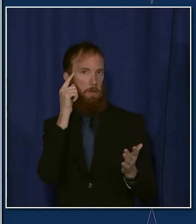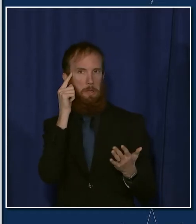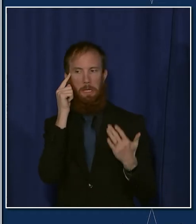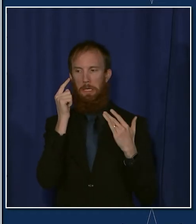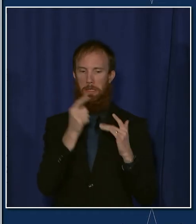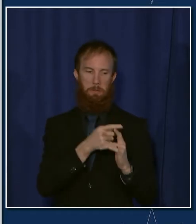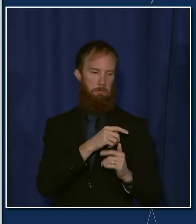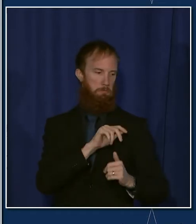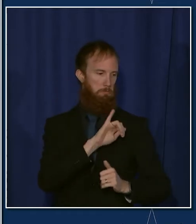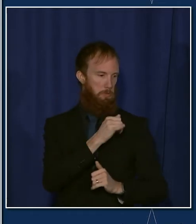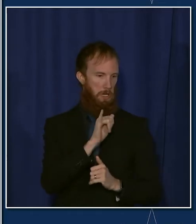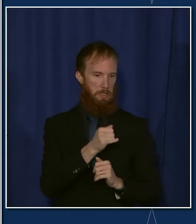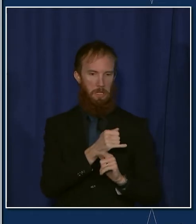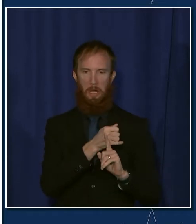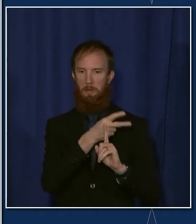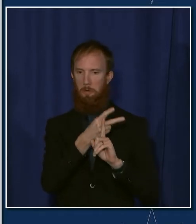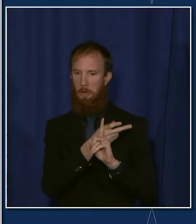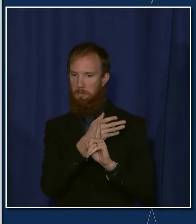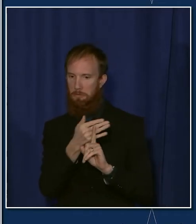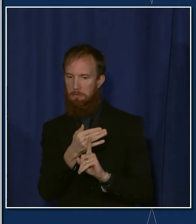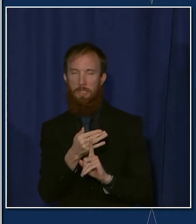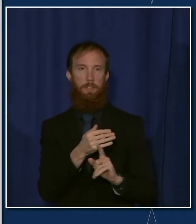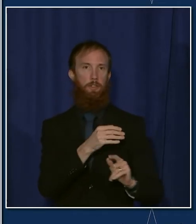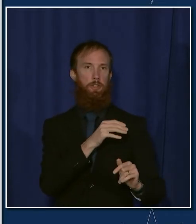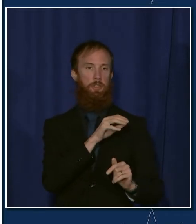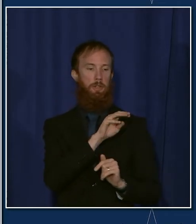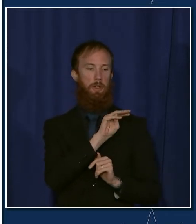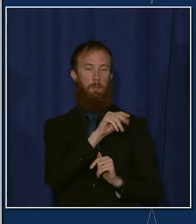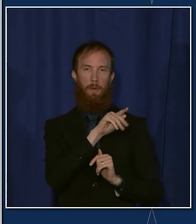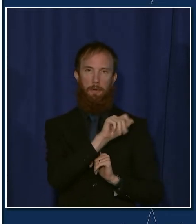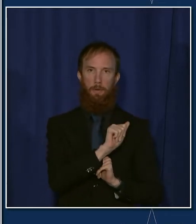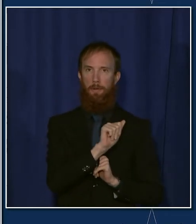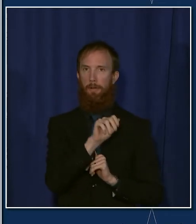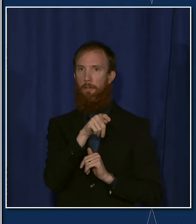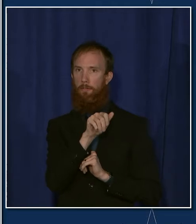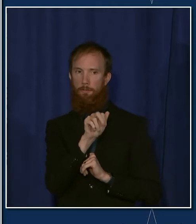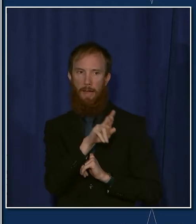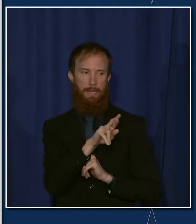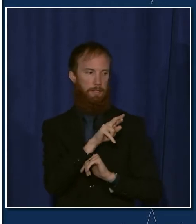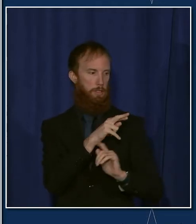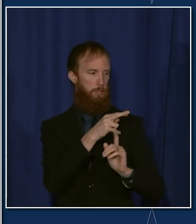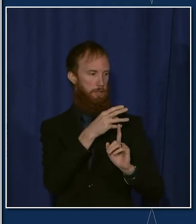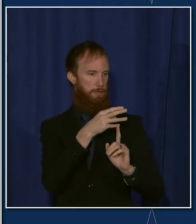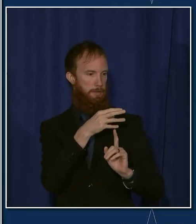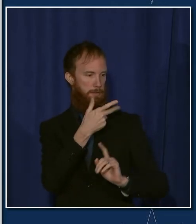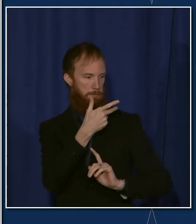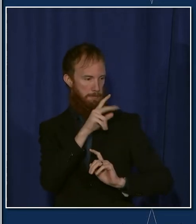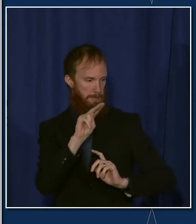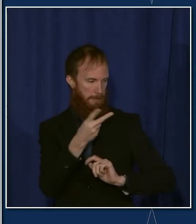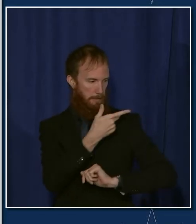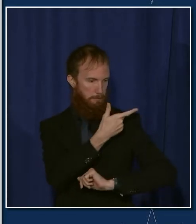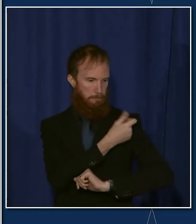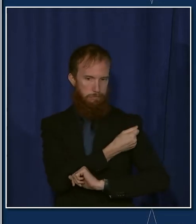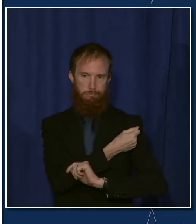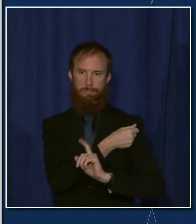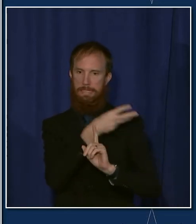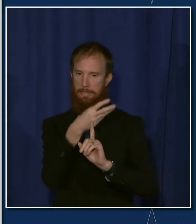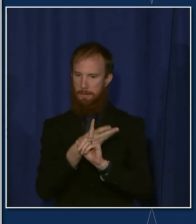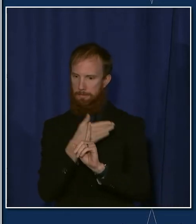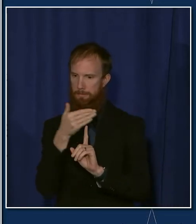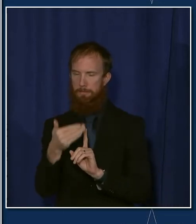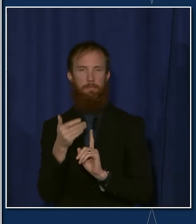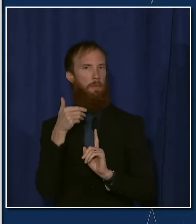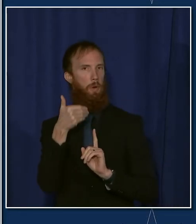post J&J or 6 months post either Moderna or Pfizer. We are seeing families in some cases, now that there are some more children